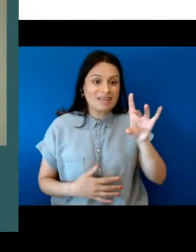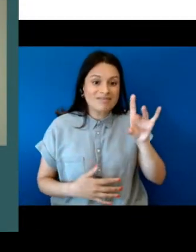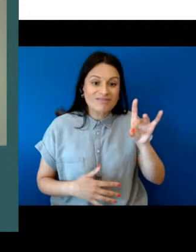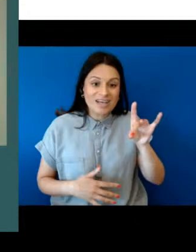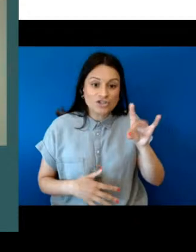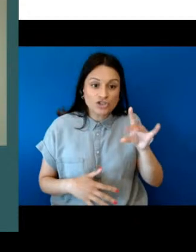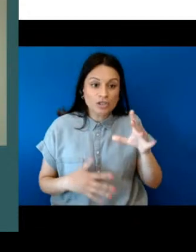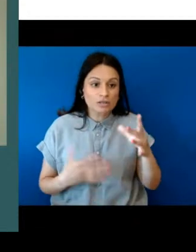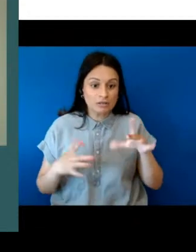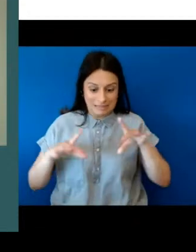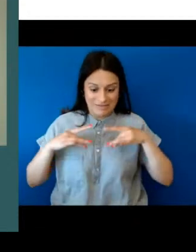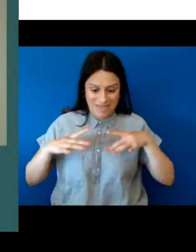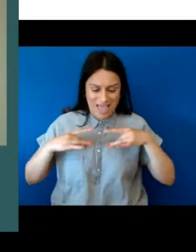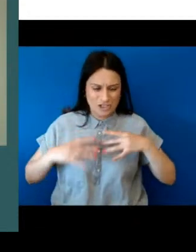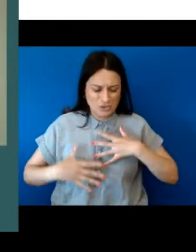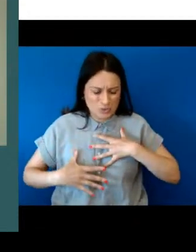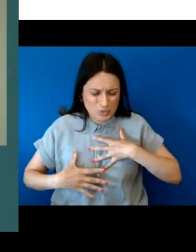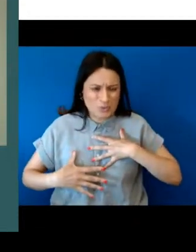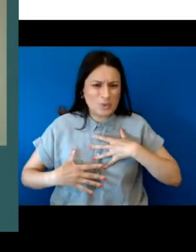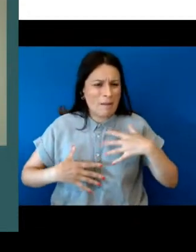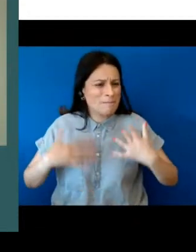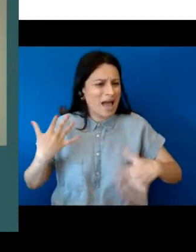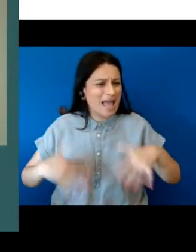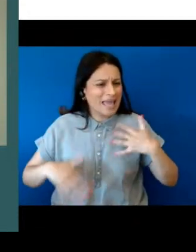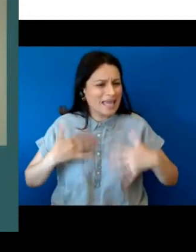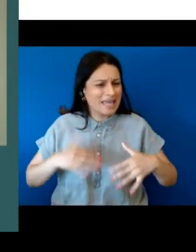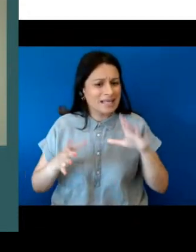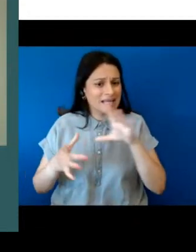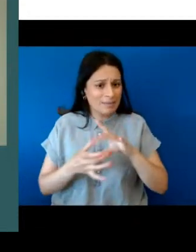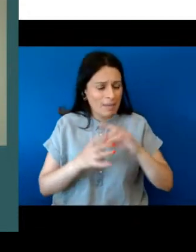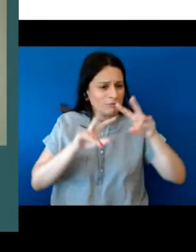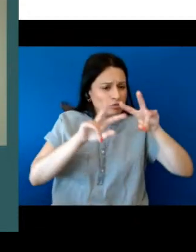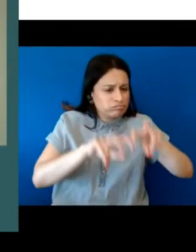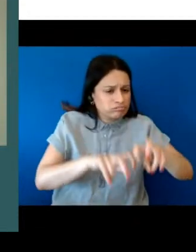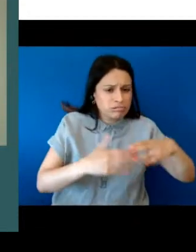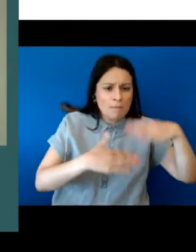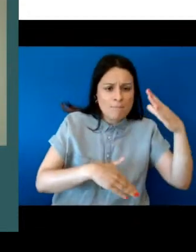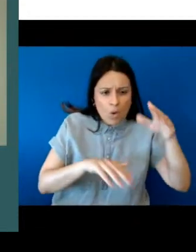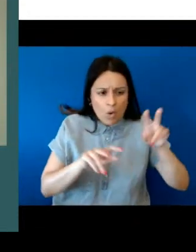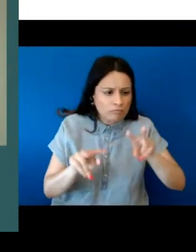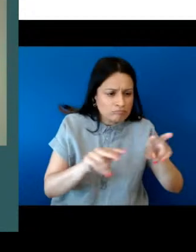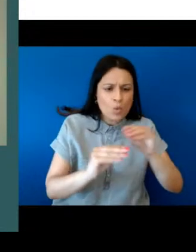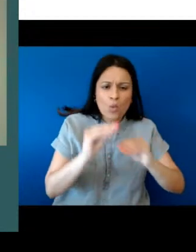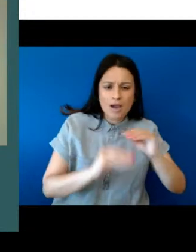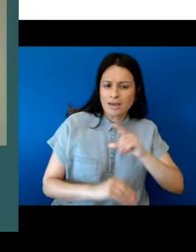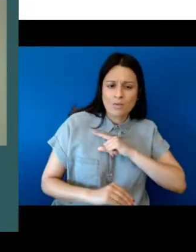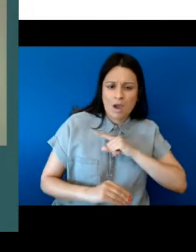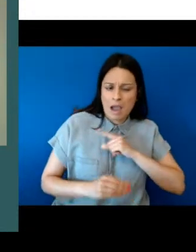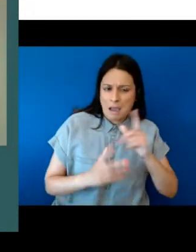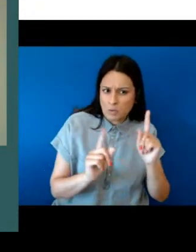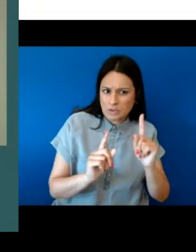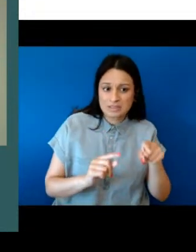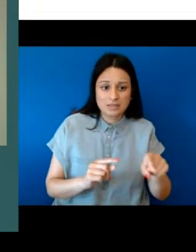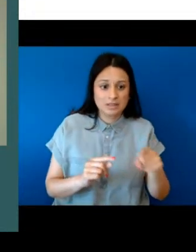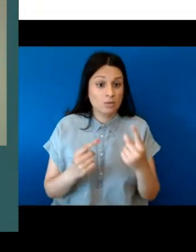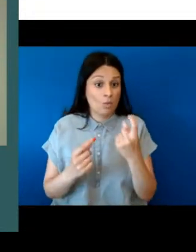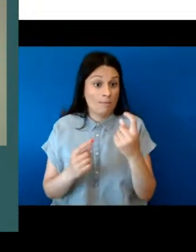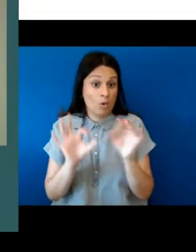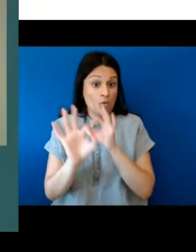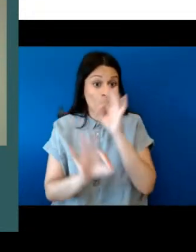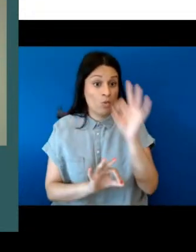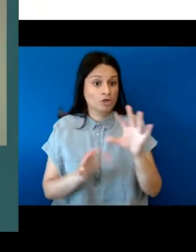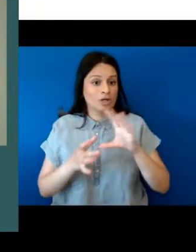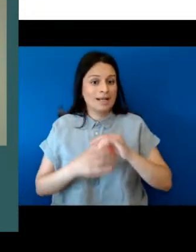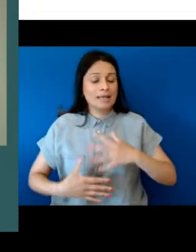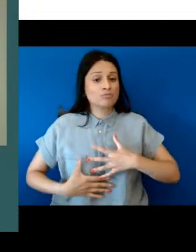complaining of chest pain, it may be something to be explored a wee bit further. This one's to do with kind of pregnancy and breastfeeding.